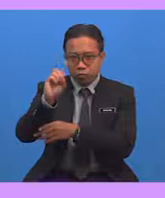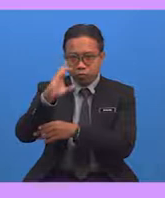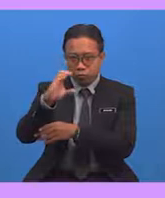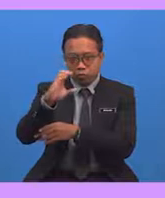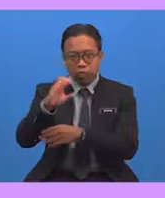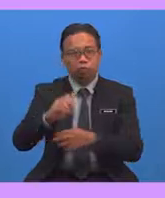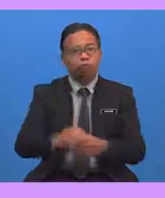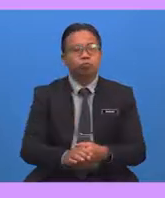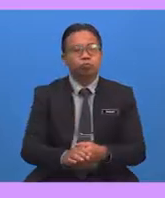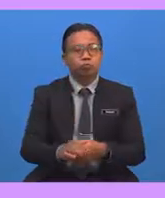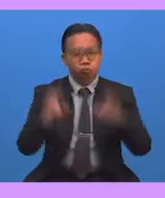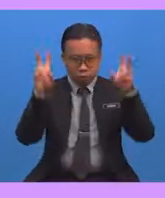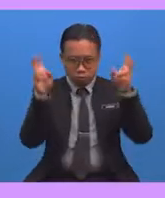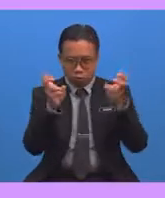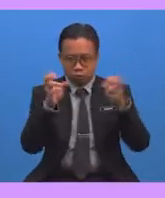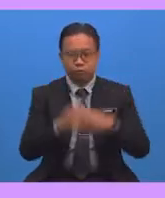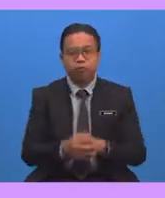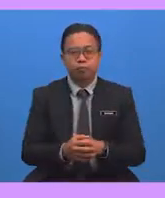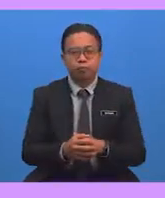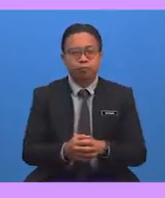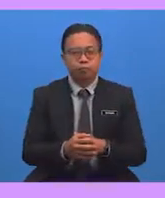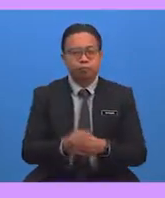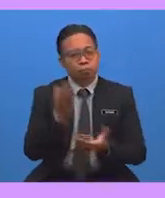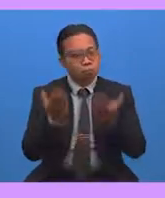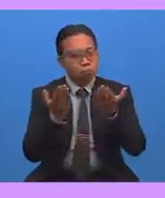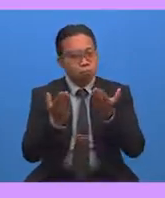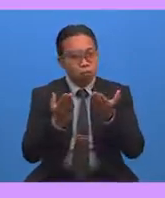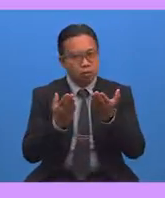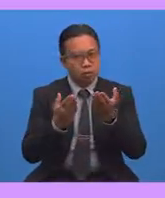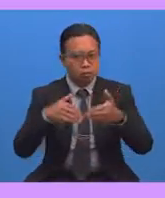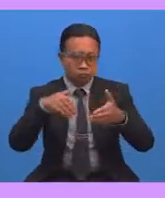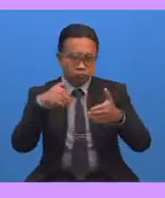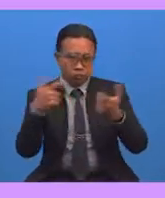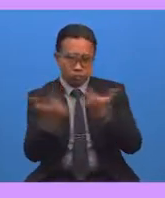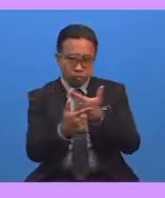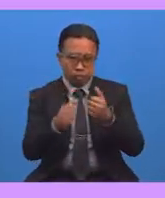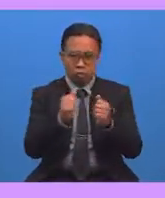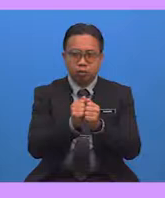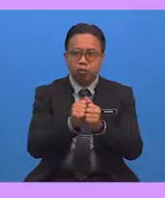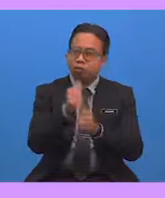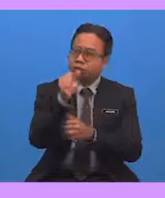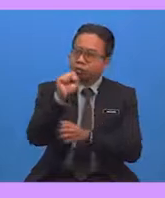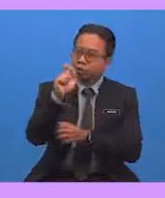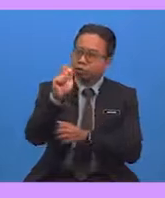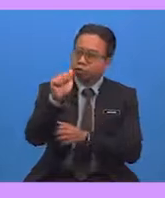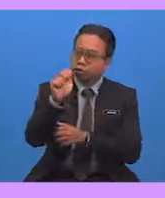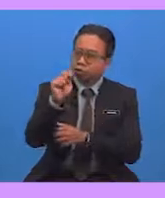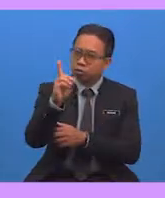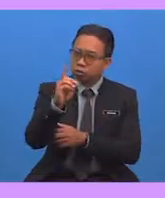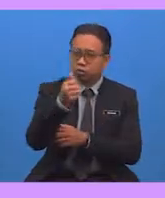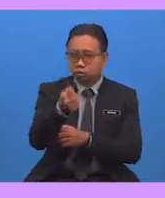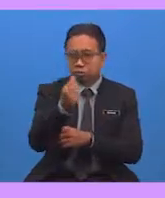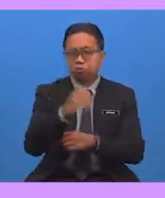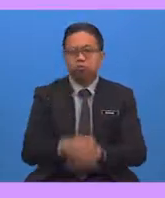topic that may be used depending on your stand include: excellence is not being